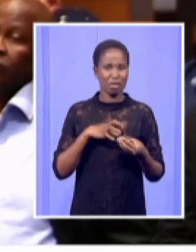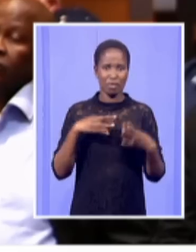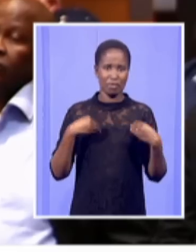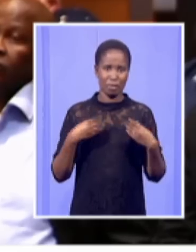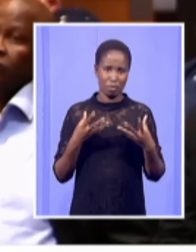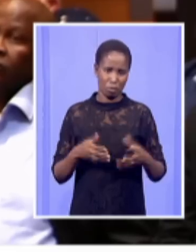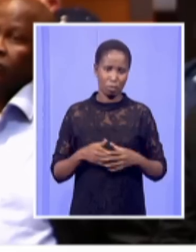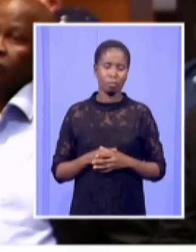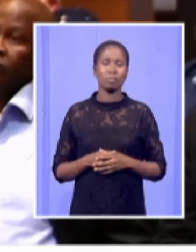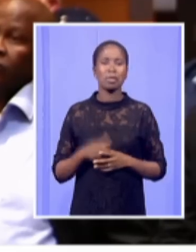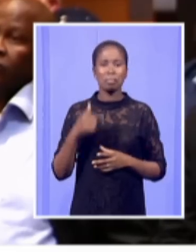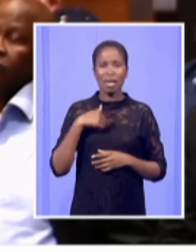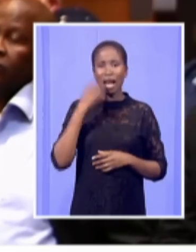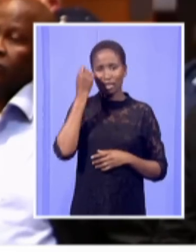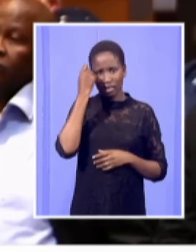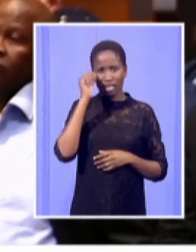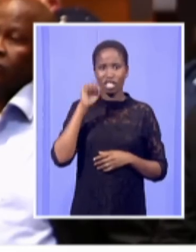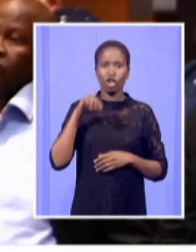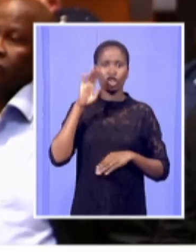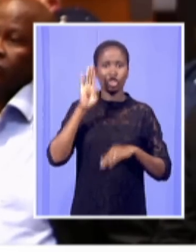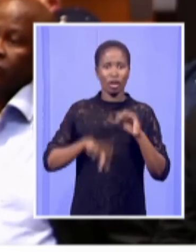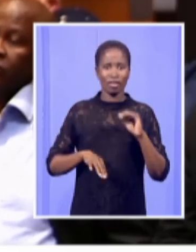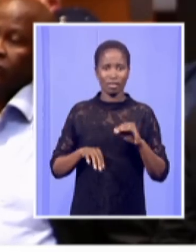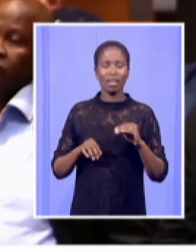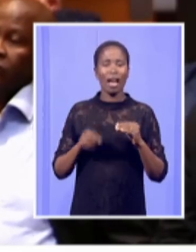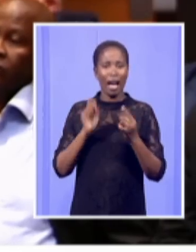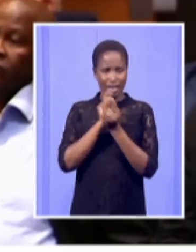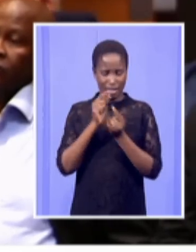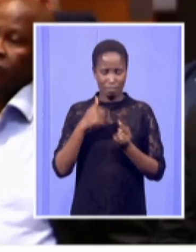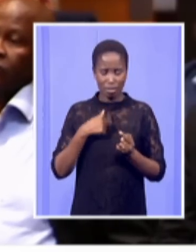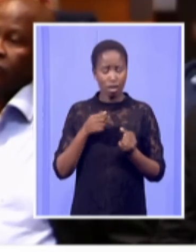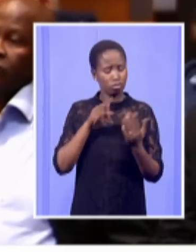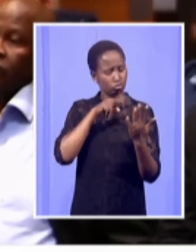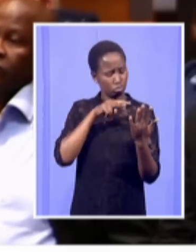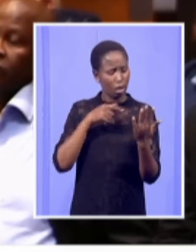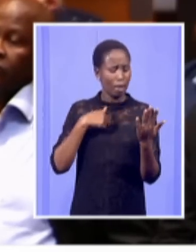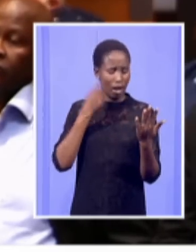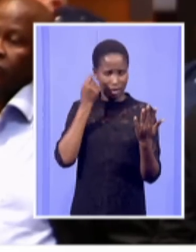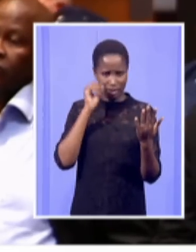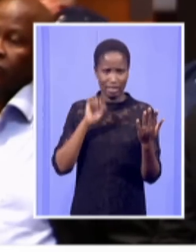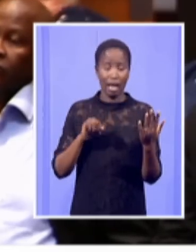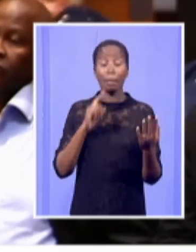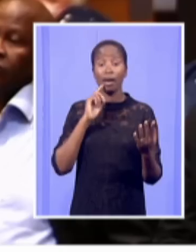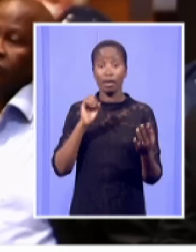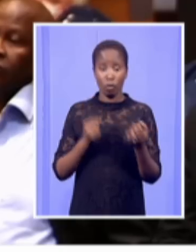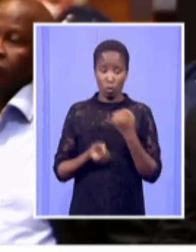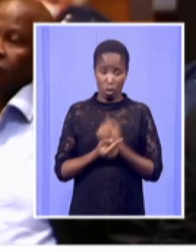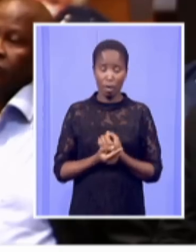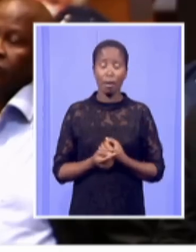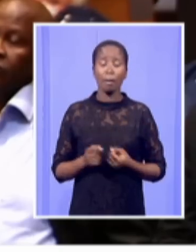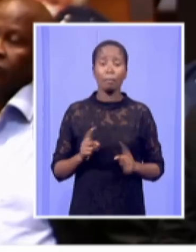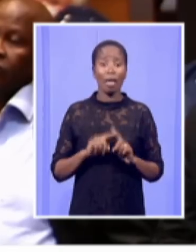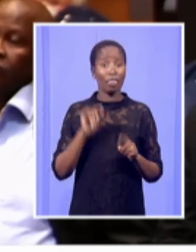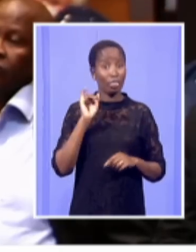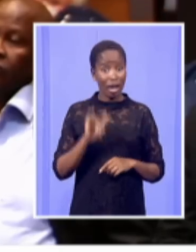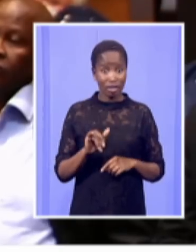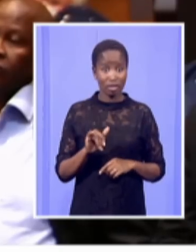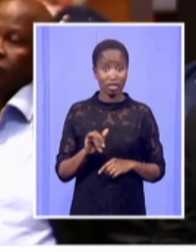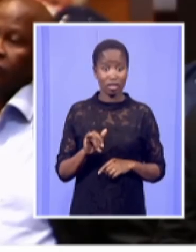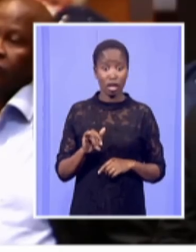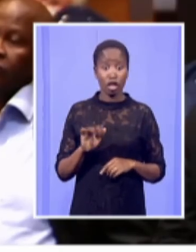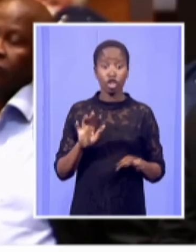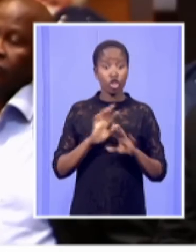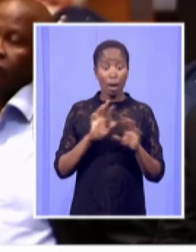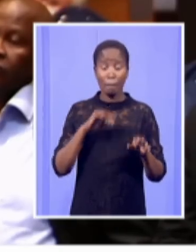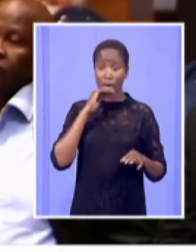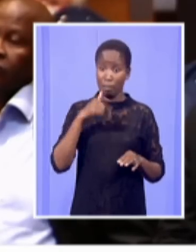of the charges preferred against me and the severity of the possible sentences if convicted. This does not deter me. I give